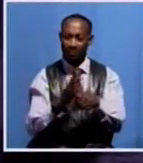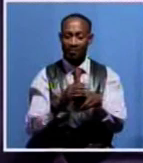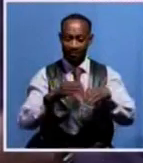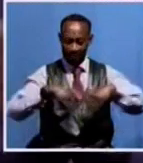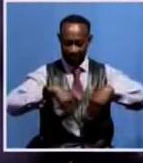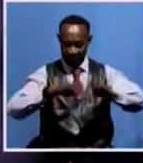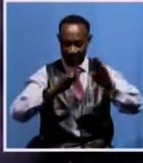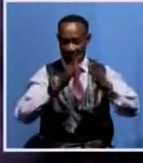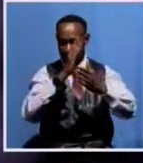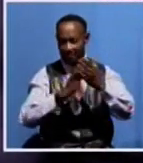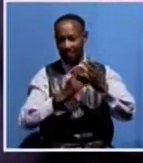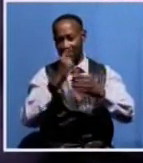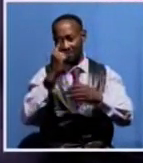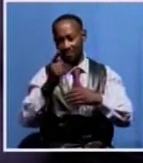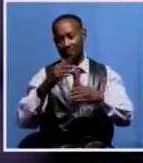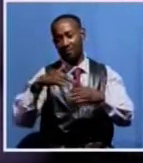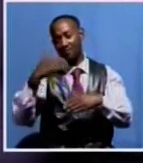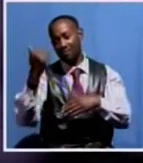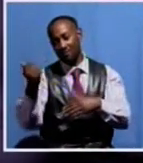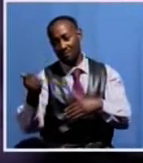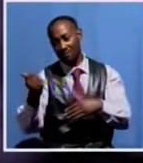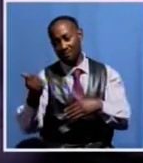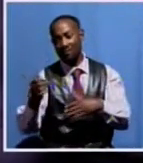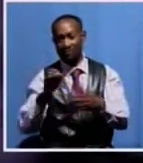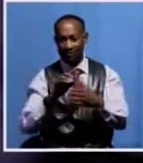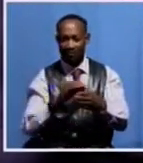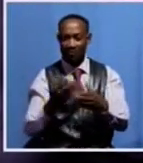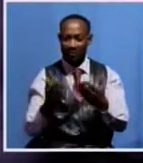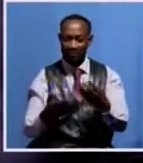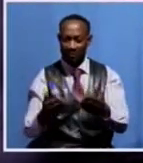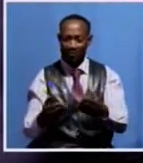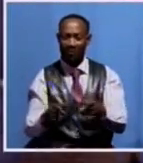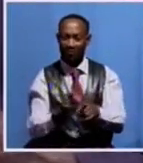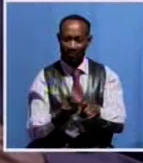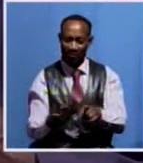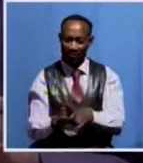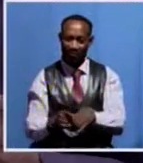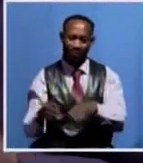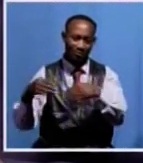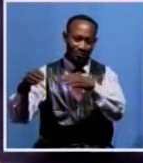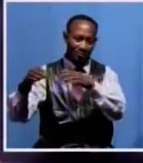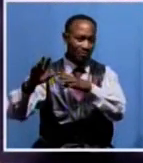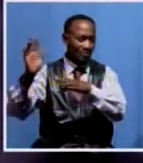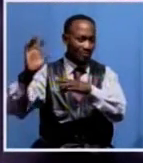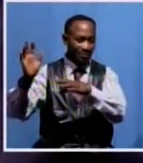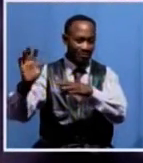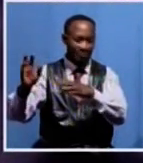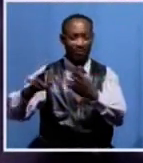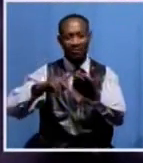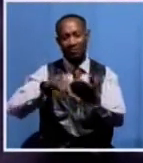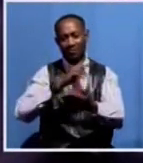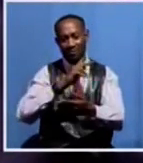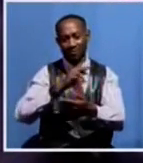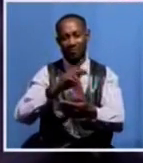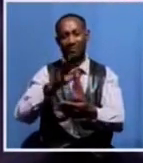to somebody else, maybe a distributor. He will also pay 9%